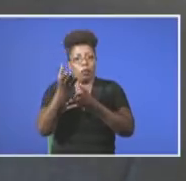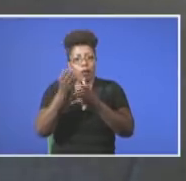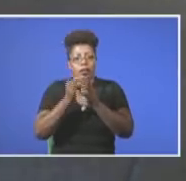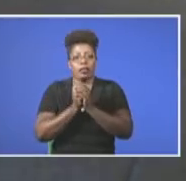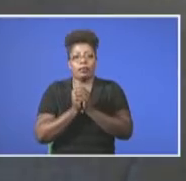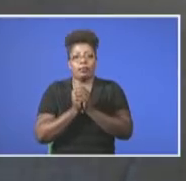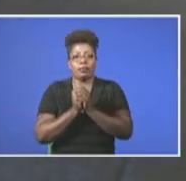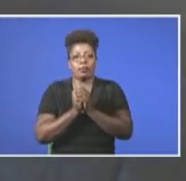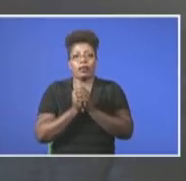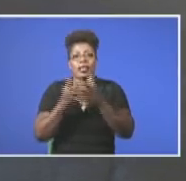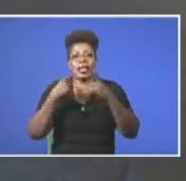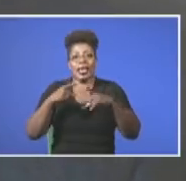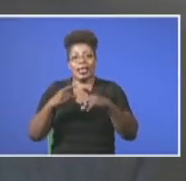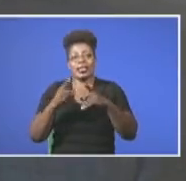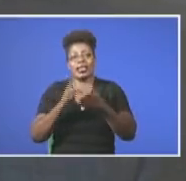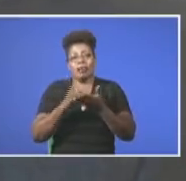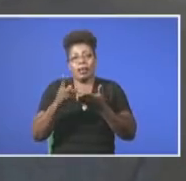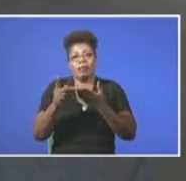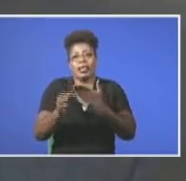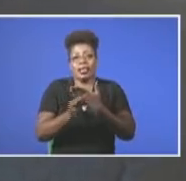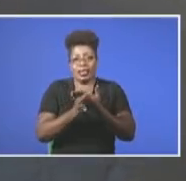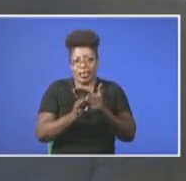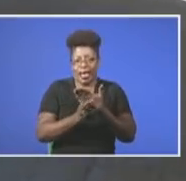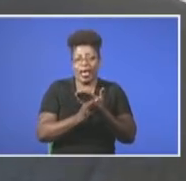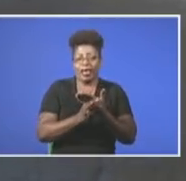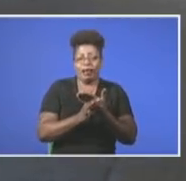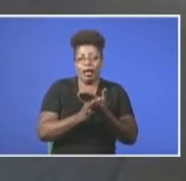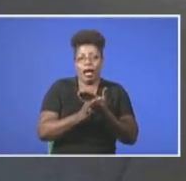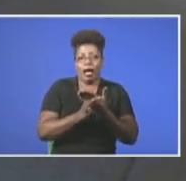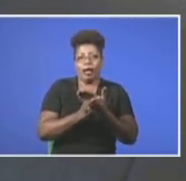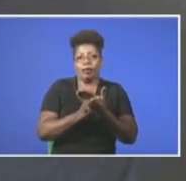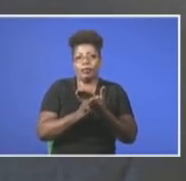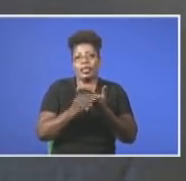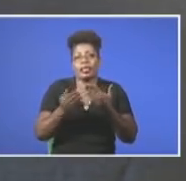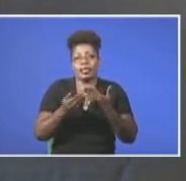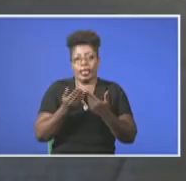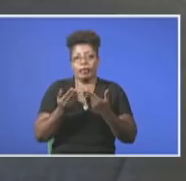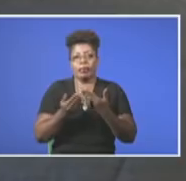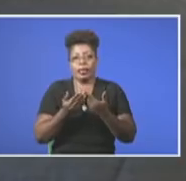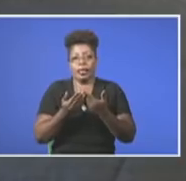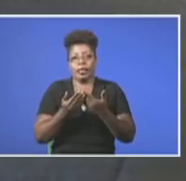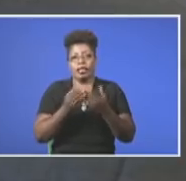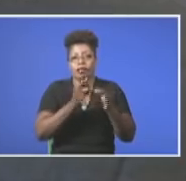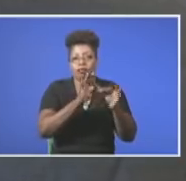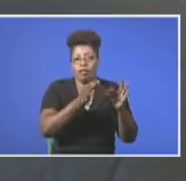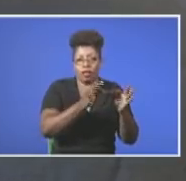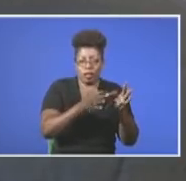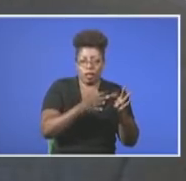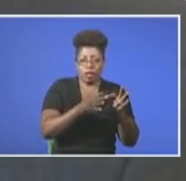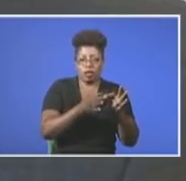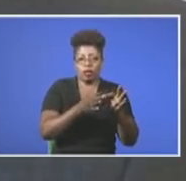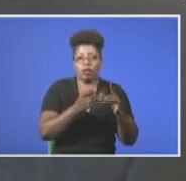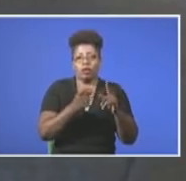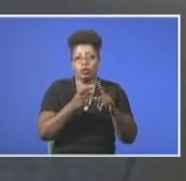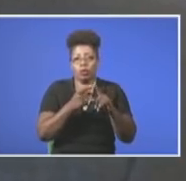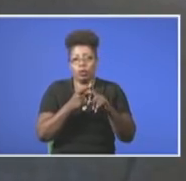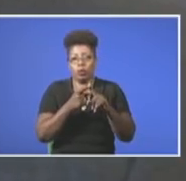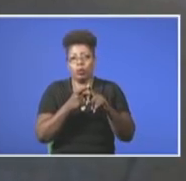the safe bet. I think it's a beautiful property as it is. Let's simply renovate it to its